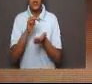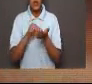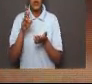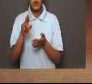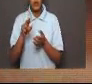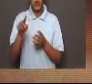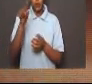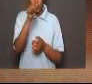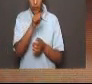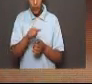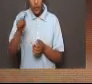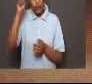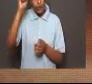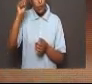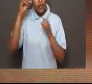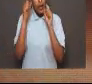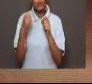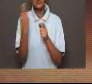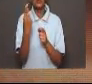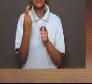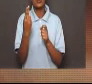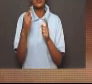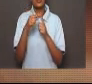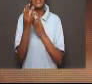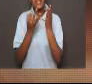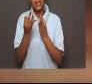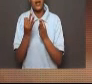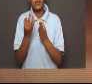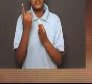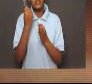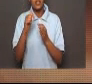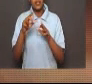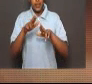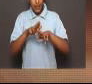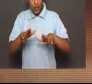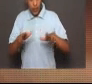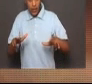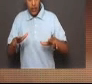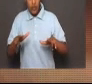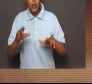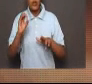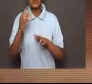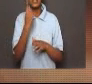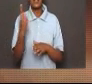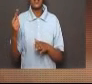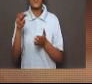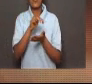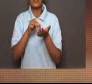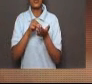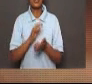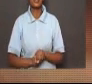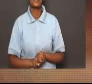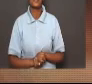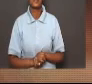Molecular orbital theory can be used to describe the stability of certain